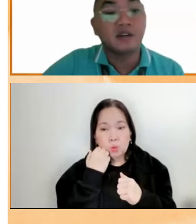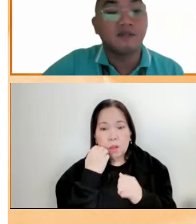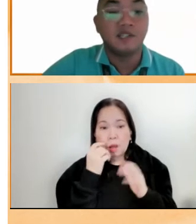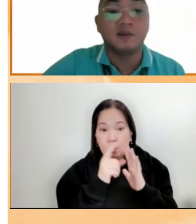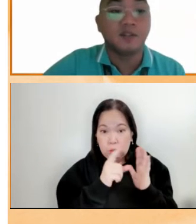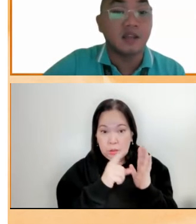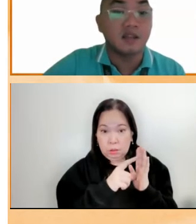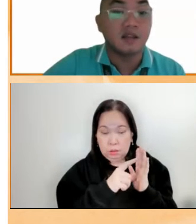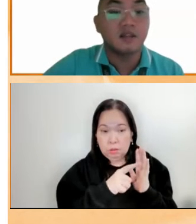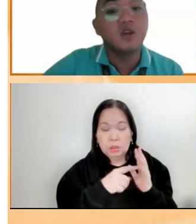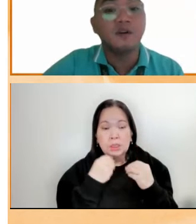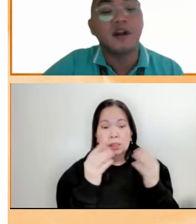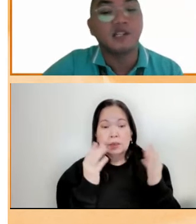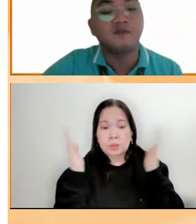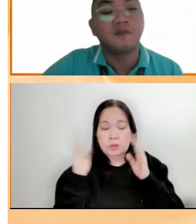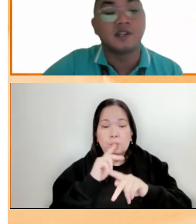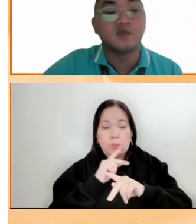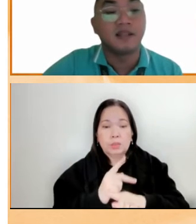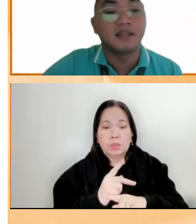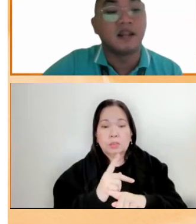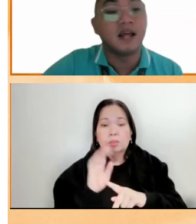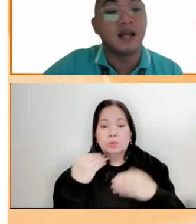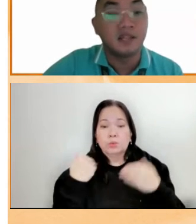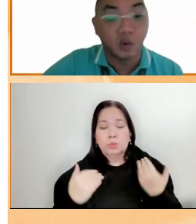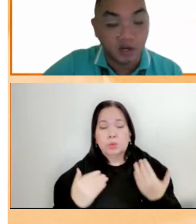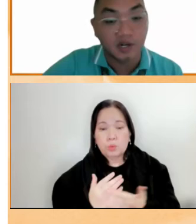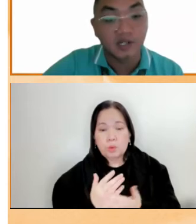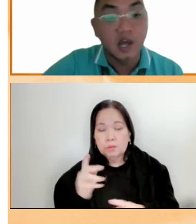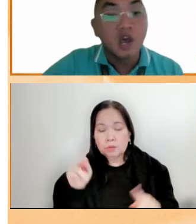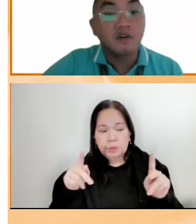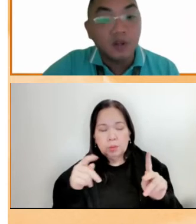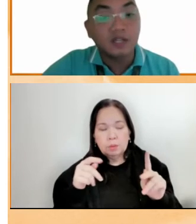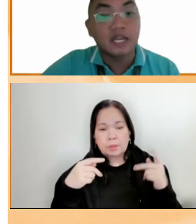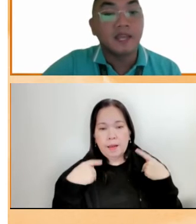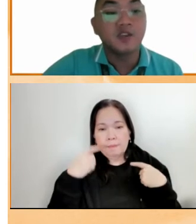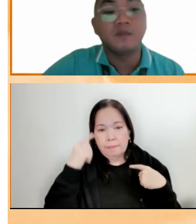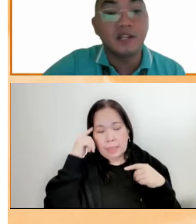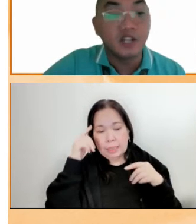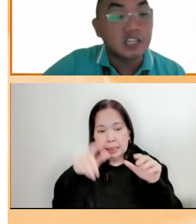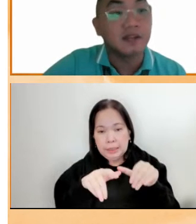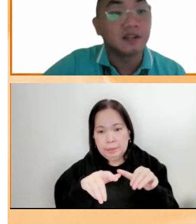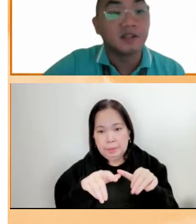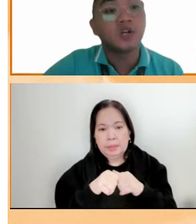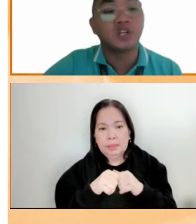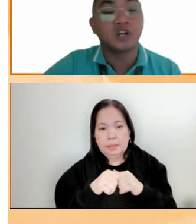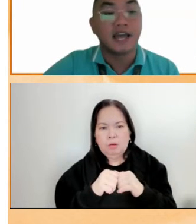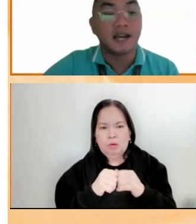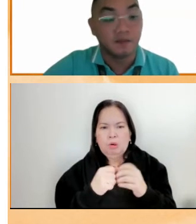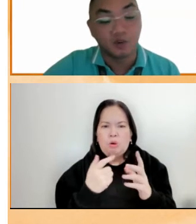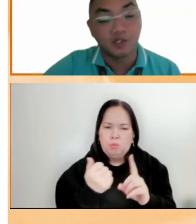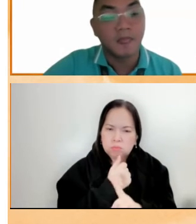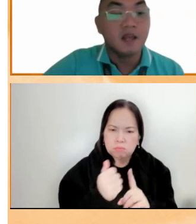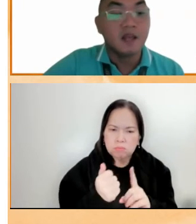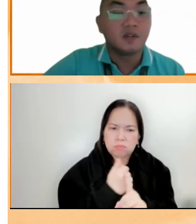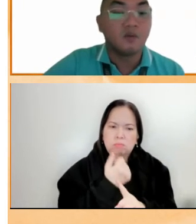provide services and protect the human rights of persons with mental health disorders from cruelty, inhumane treatment, torture, and